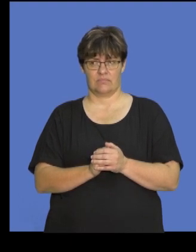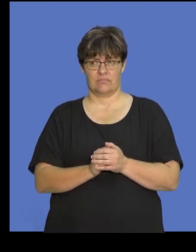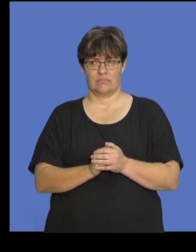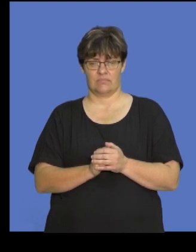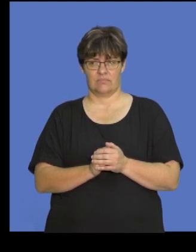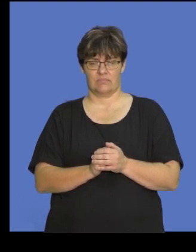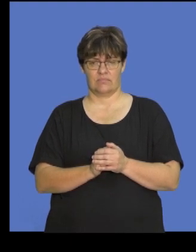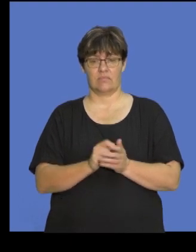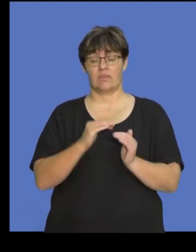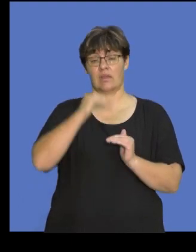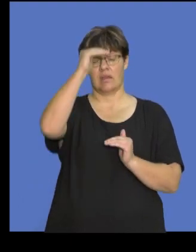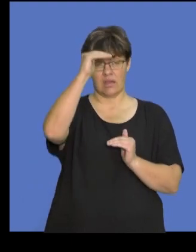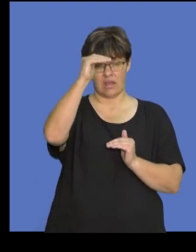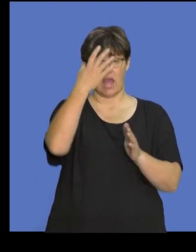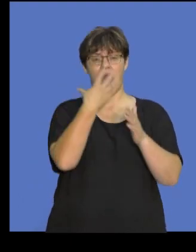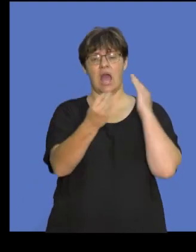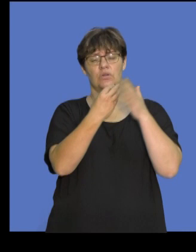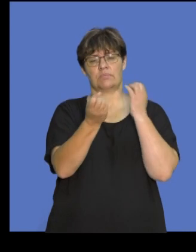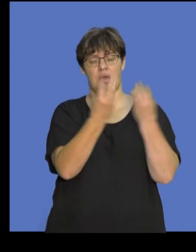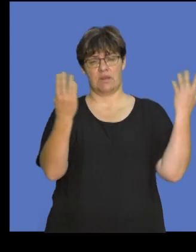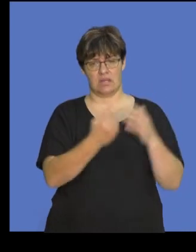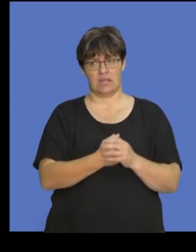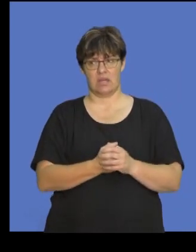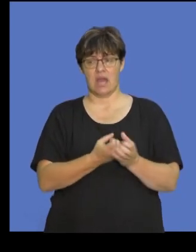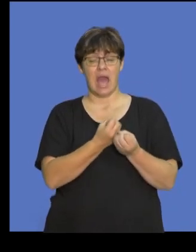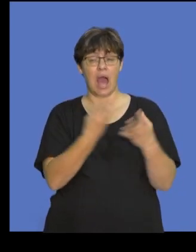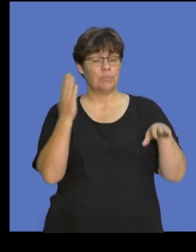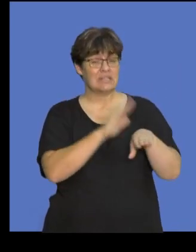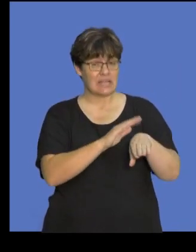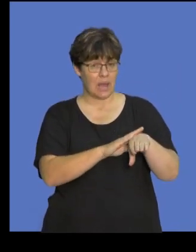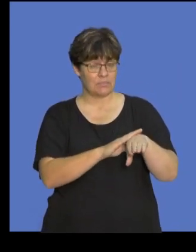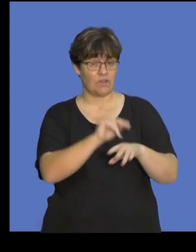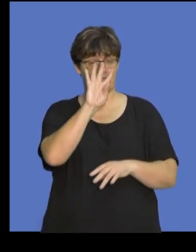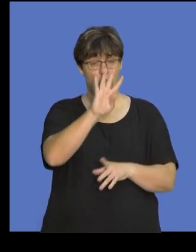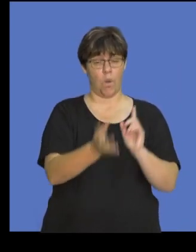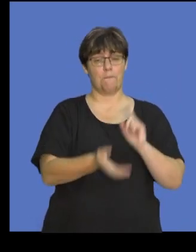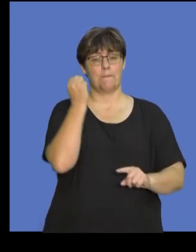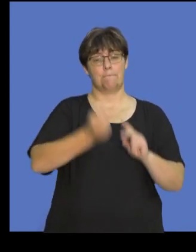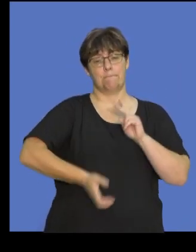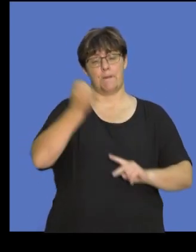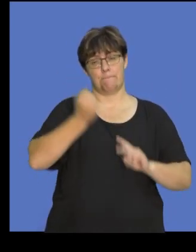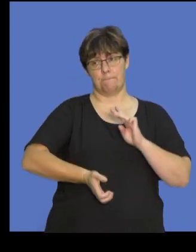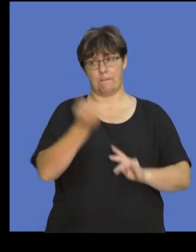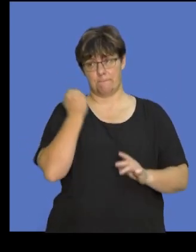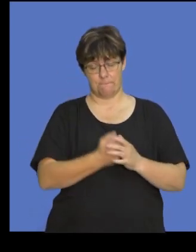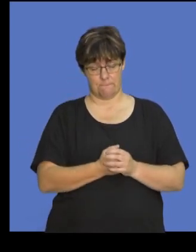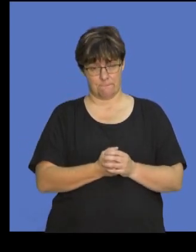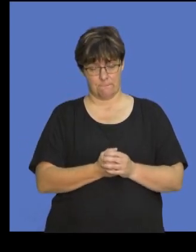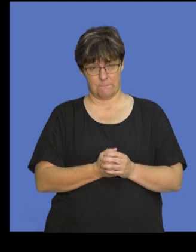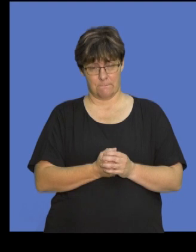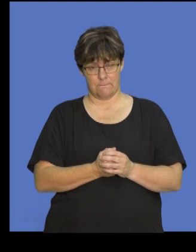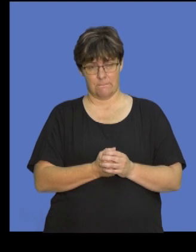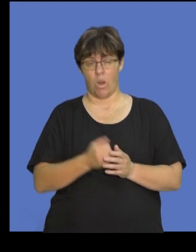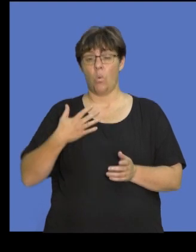and we're going to divide that about the number of outcomes. So the number of times that it got to 4. Because that's what we're